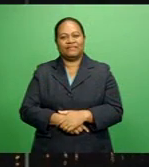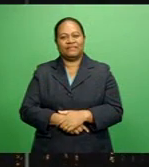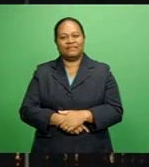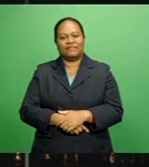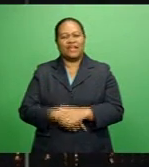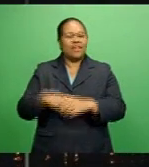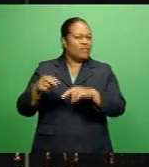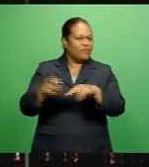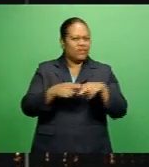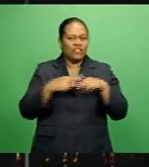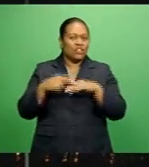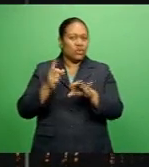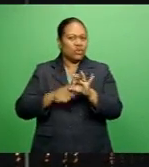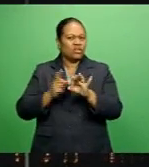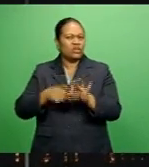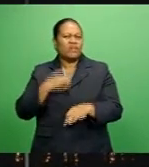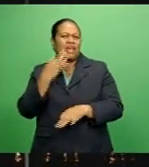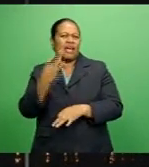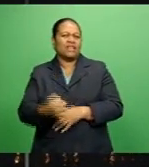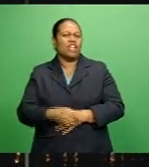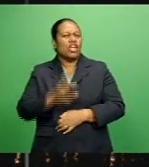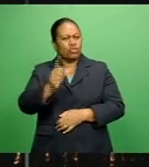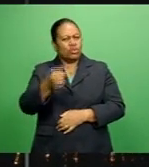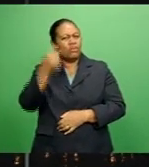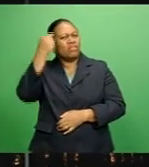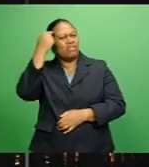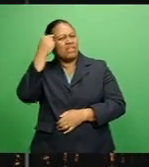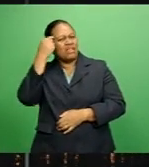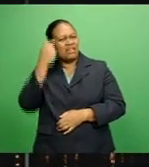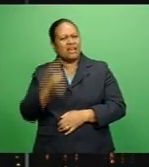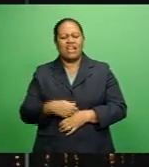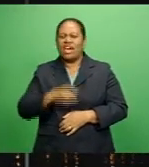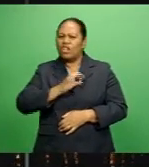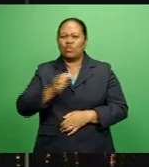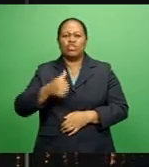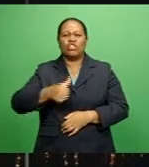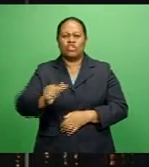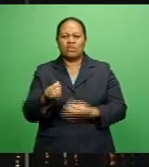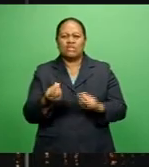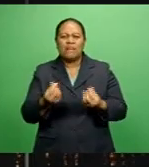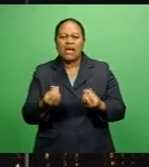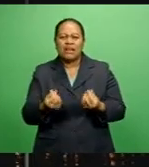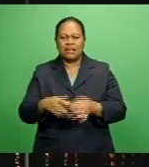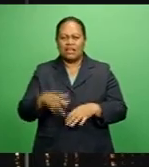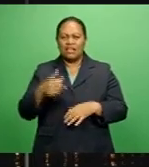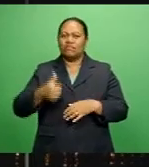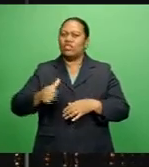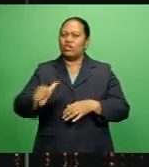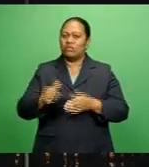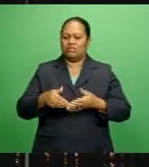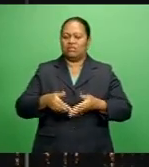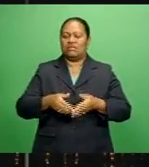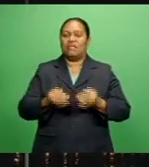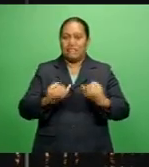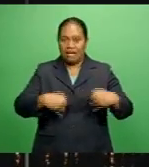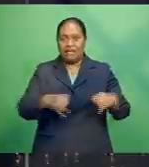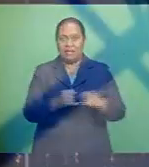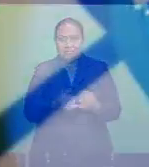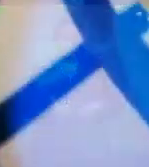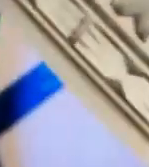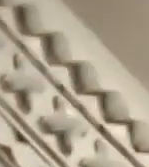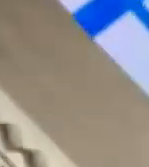In Fijian Pulse, we asked, do you think more cashless payment options should be introduced to outer islands?